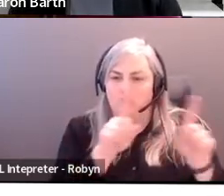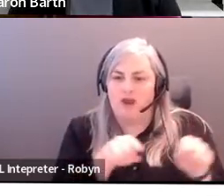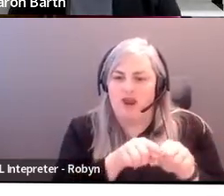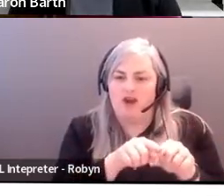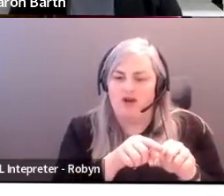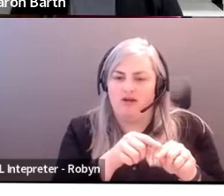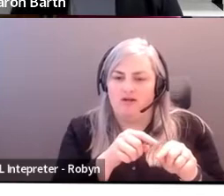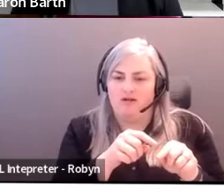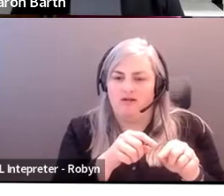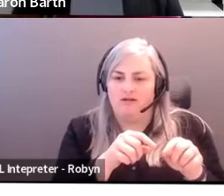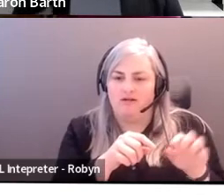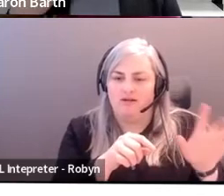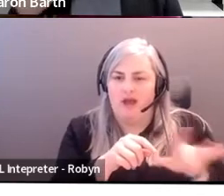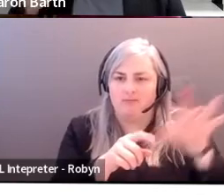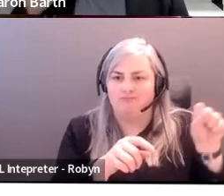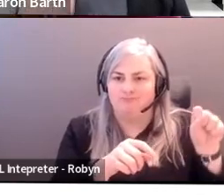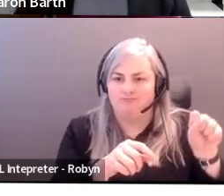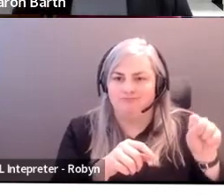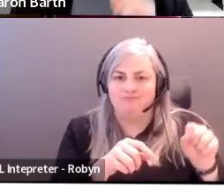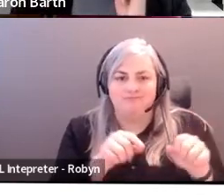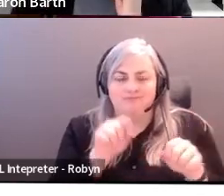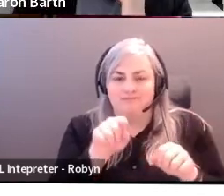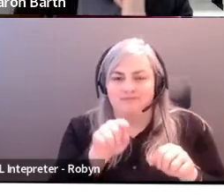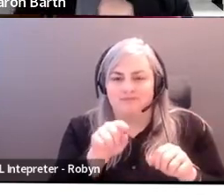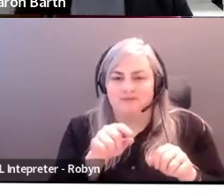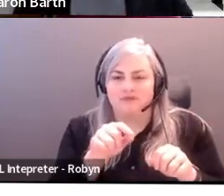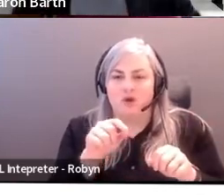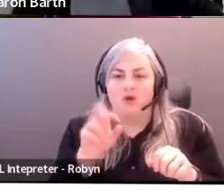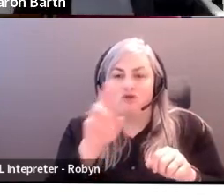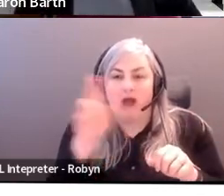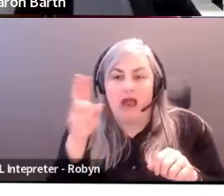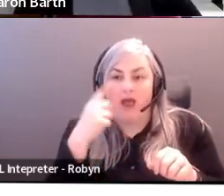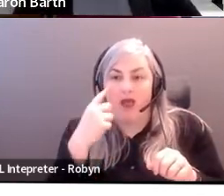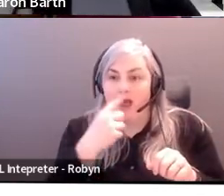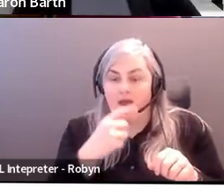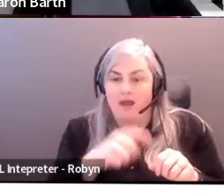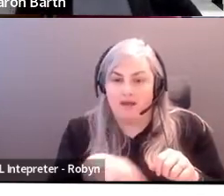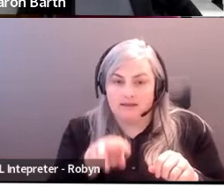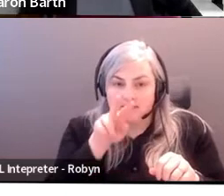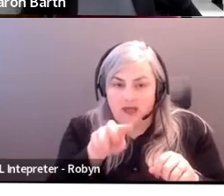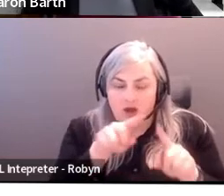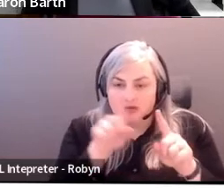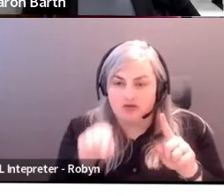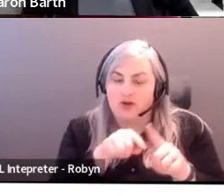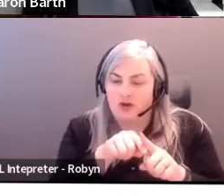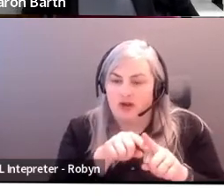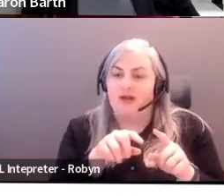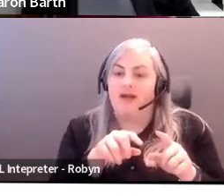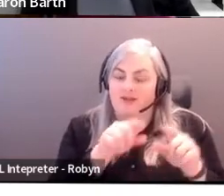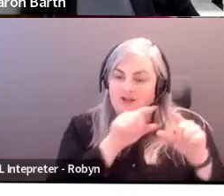So yes, close your right eye, stare at the circle, square disappears. Weird,